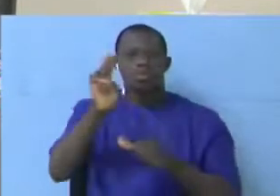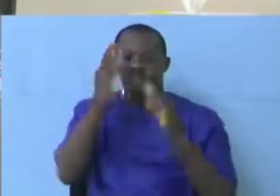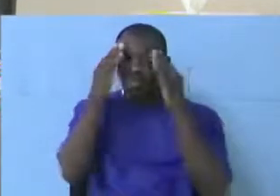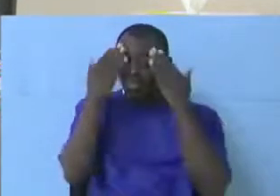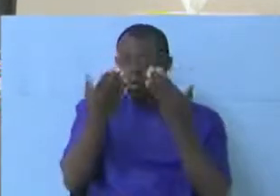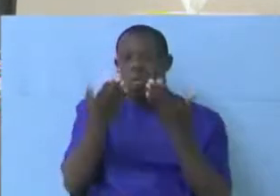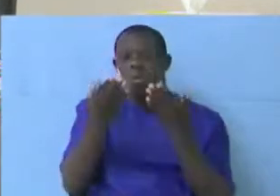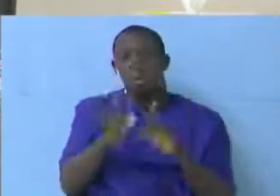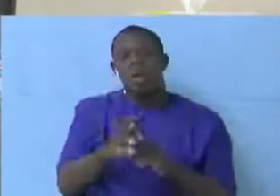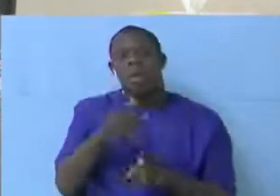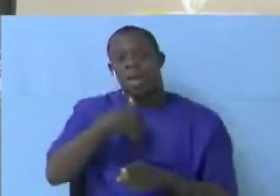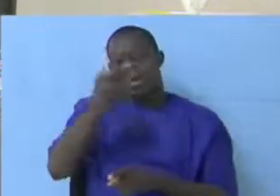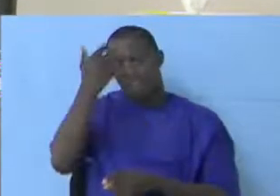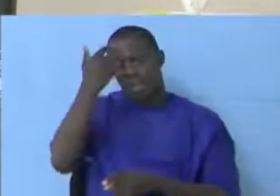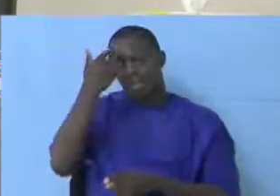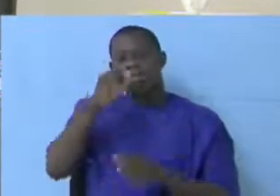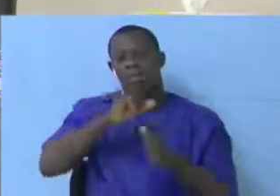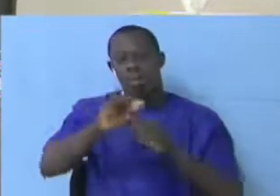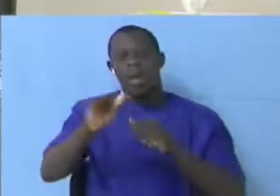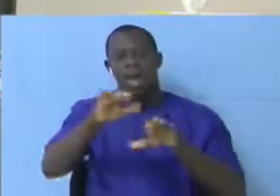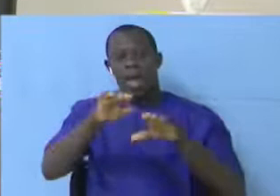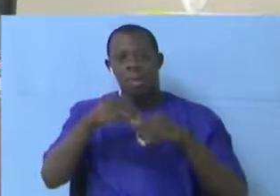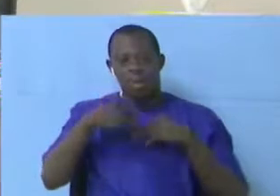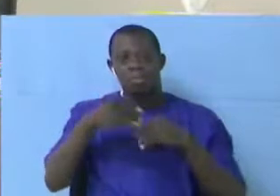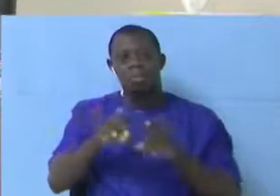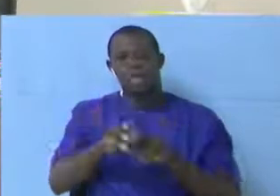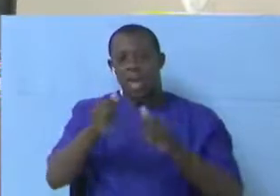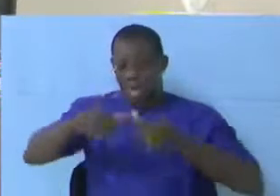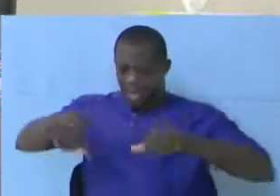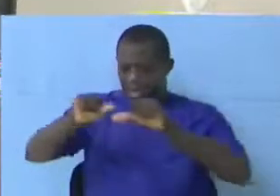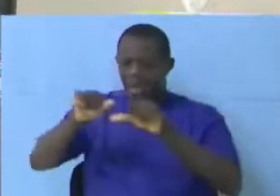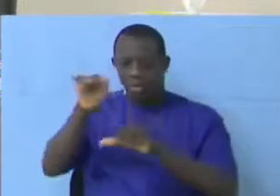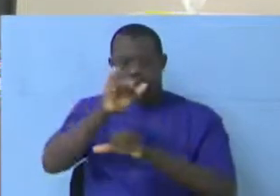So perhaps we should appreciate the bit that they do not know,